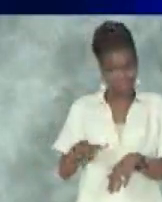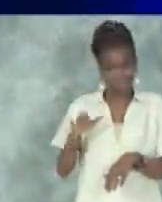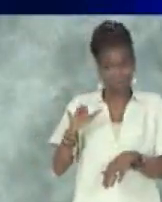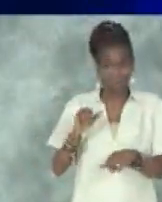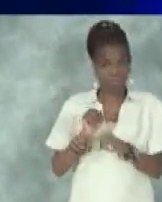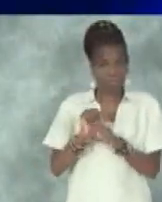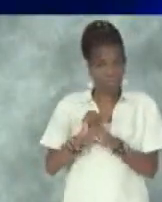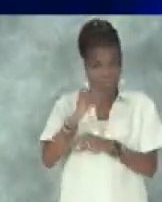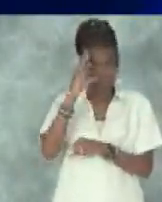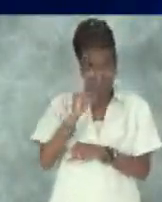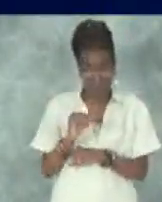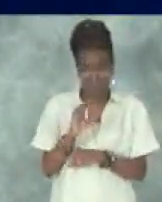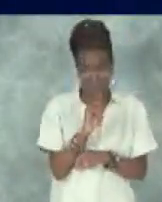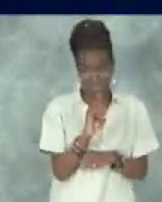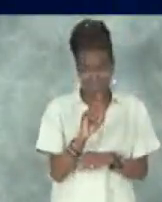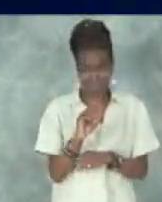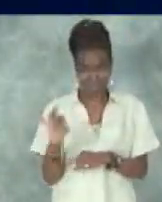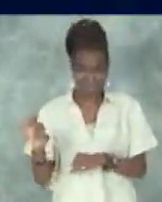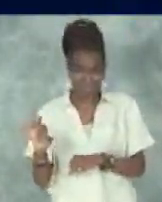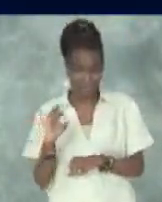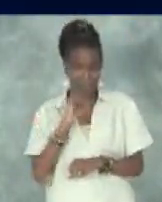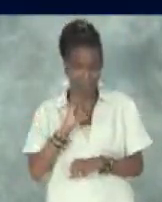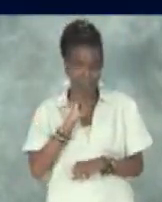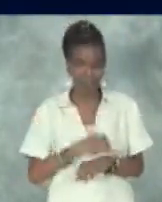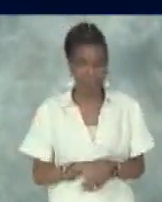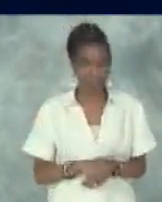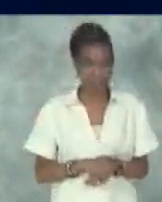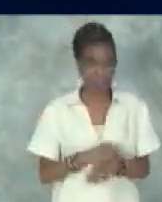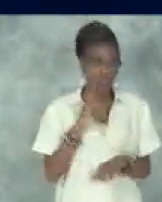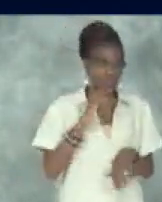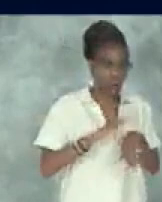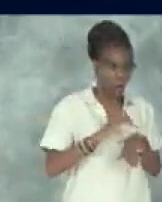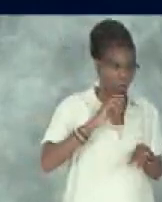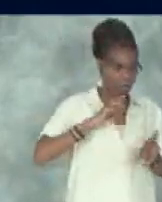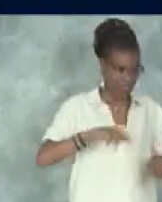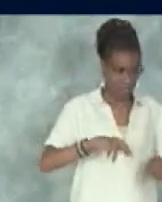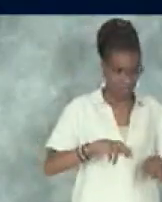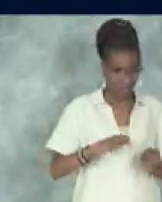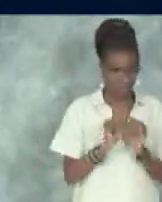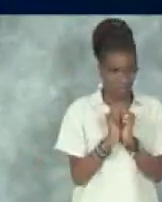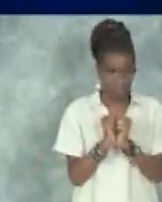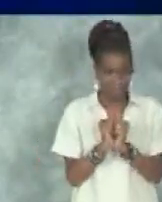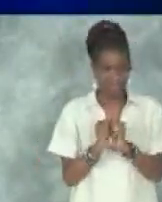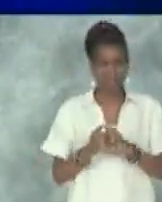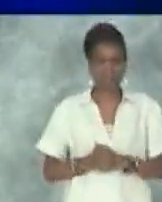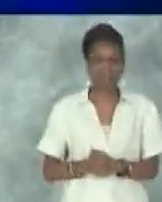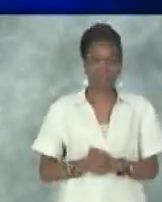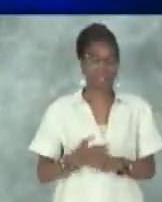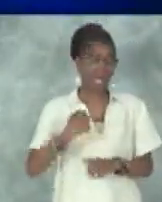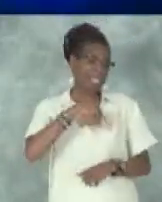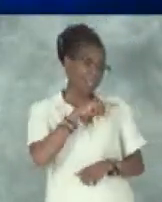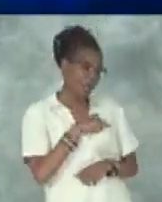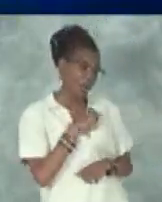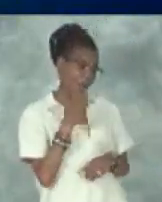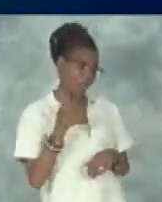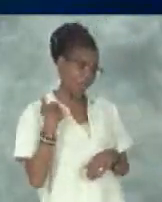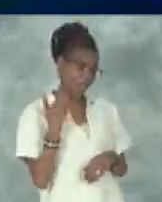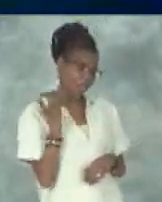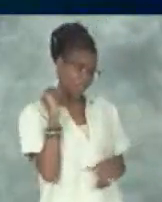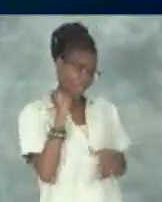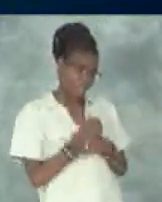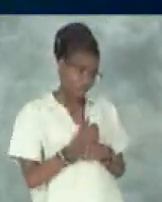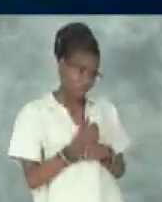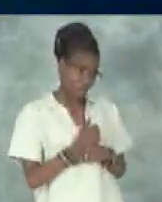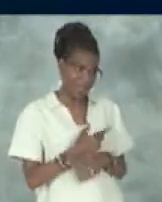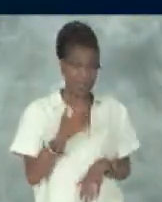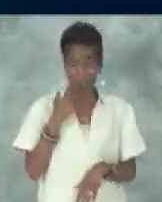7 to 9 years old, young Abrahams, we have a call and response every time we get together. When we get together, I will say, we are the young Abrahams, and we display, and